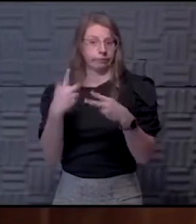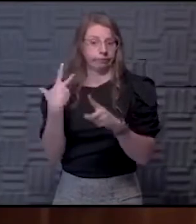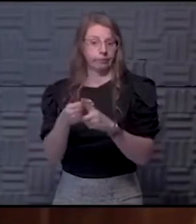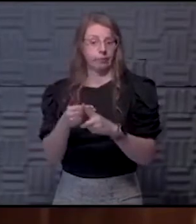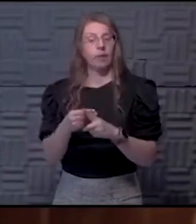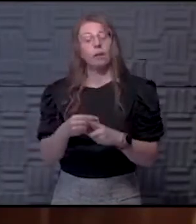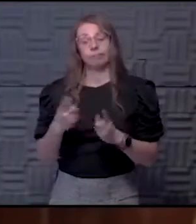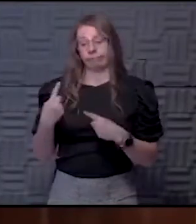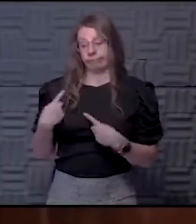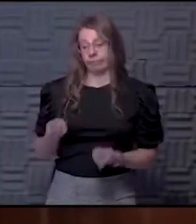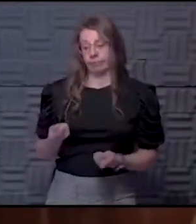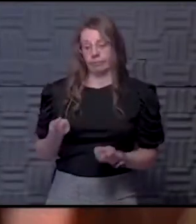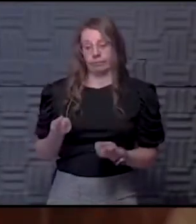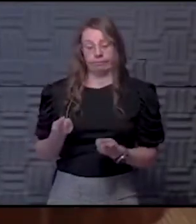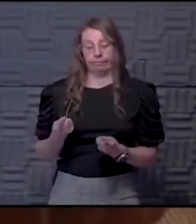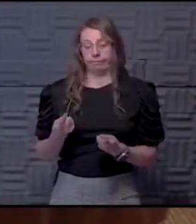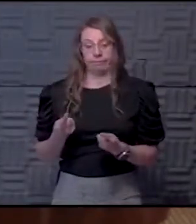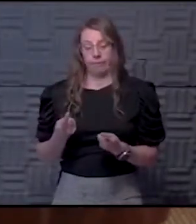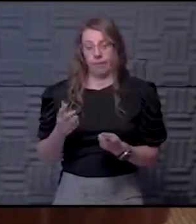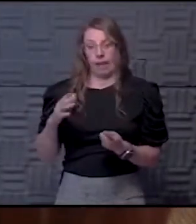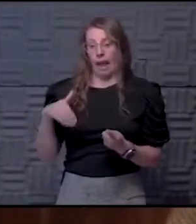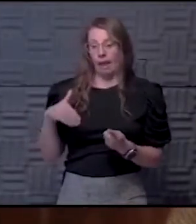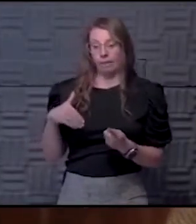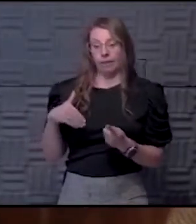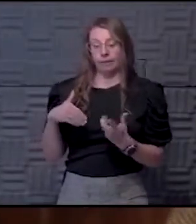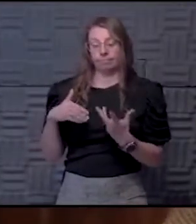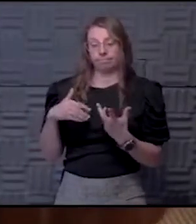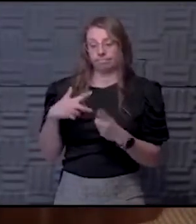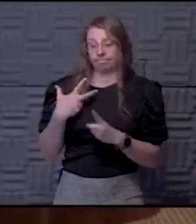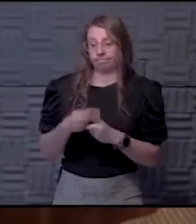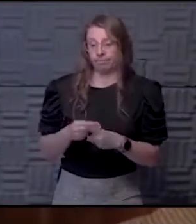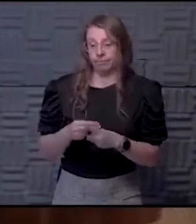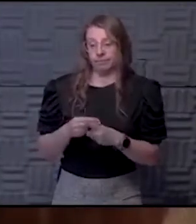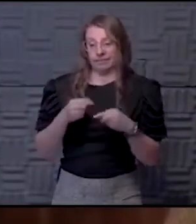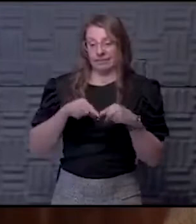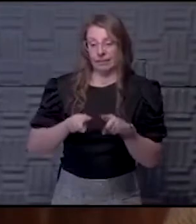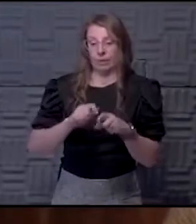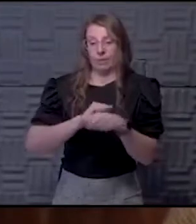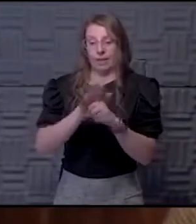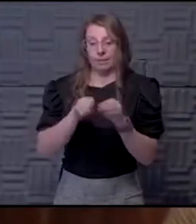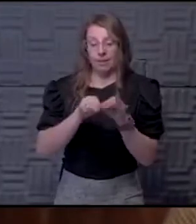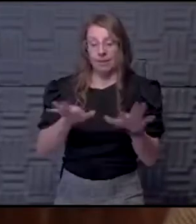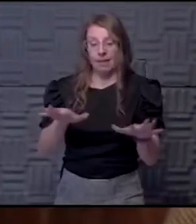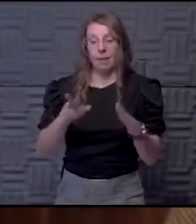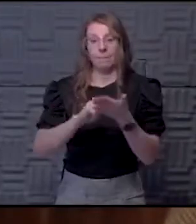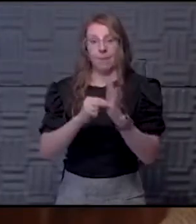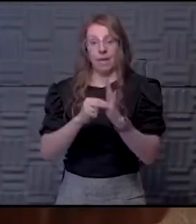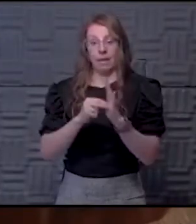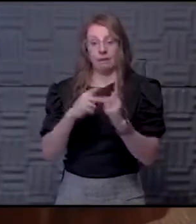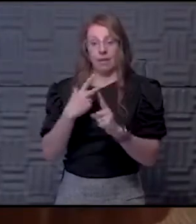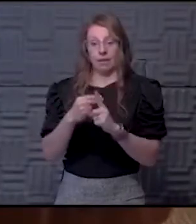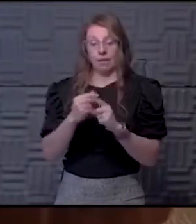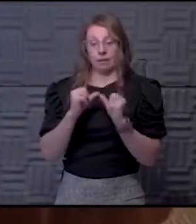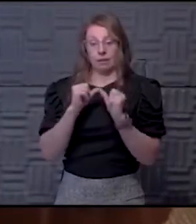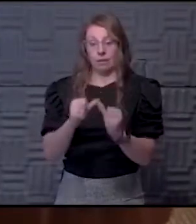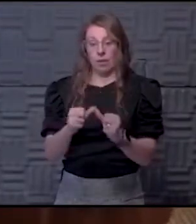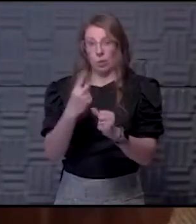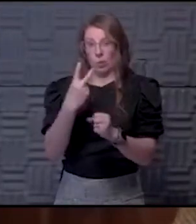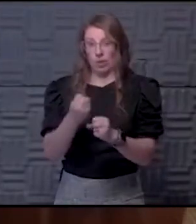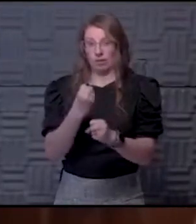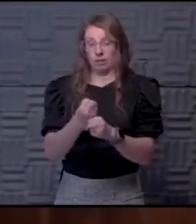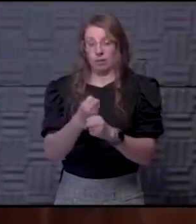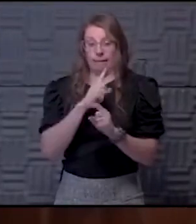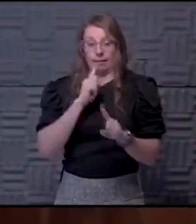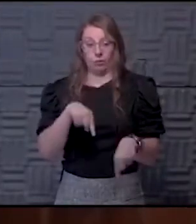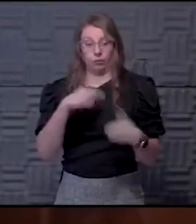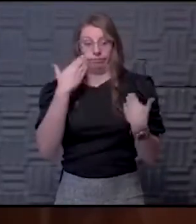have not been in the pandemic long enough to answer the question, will the vaccine last for 2 years? Nobody knows the answer to